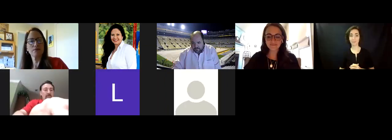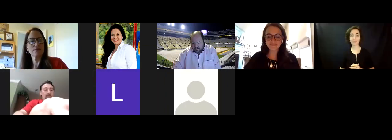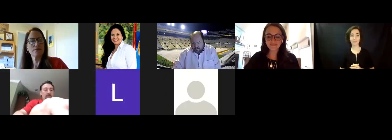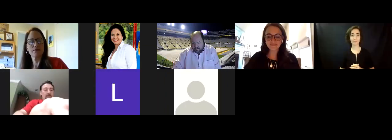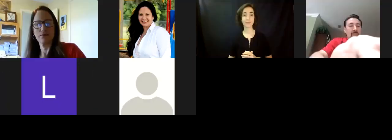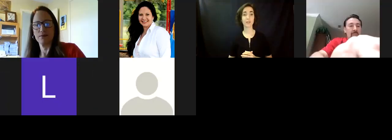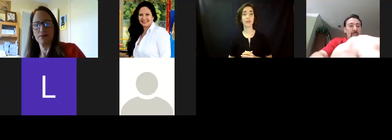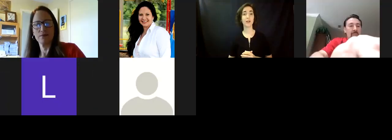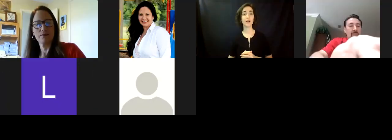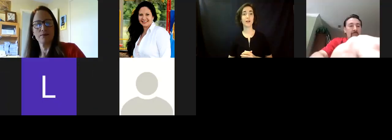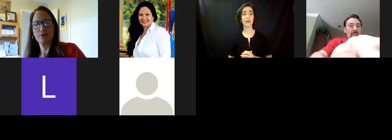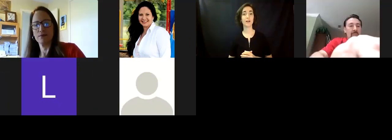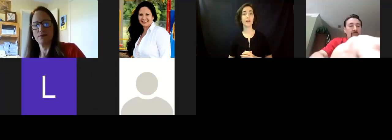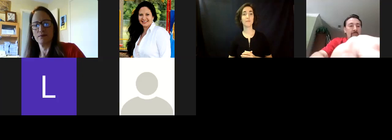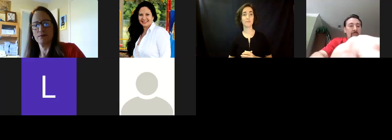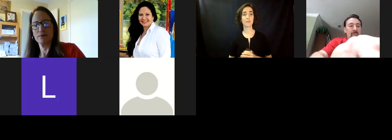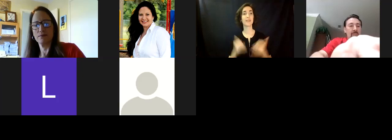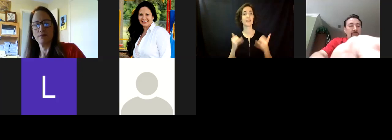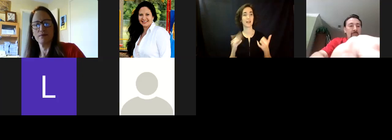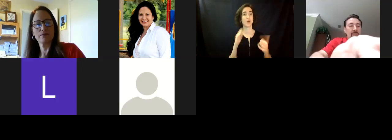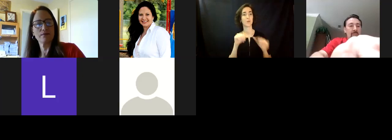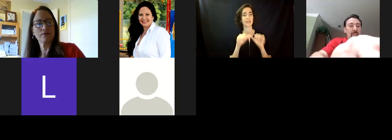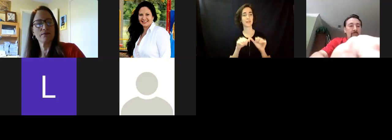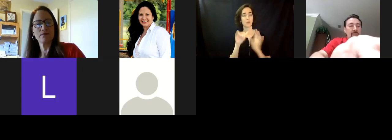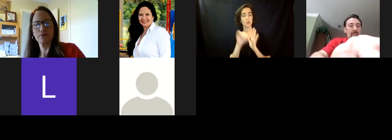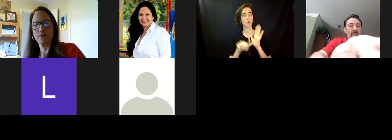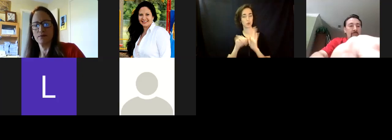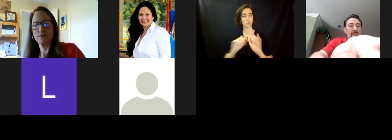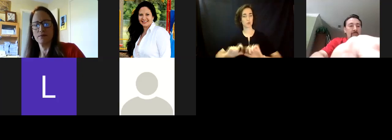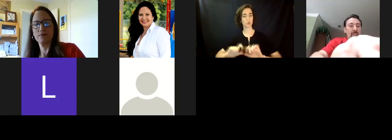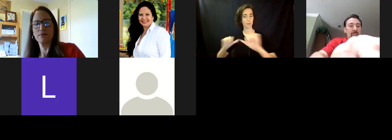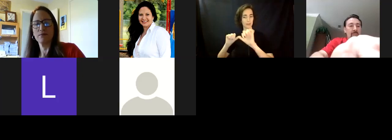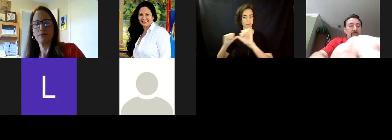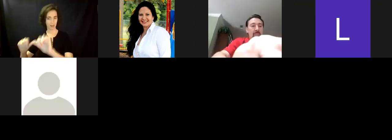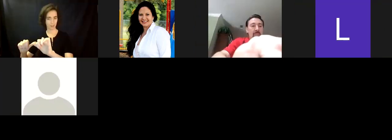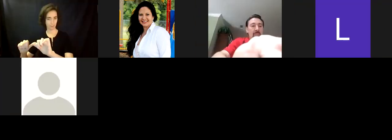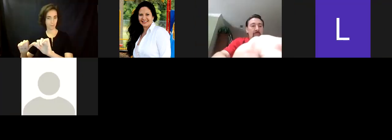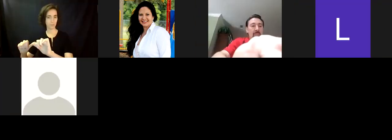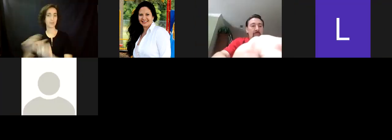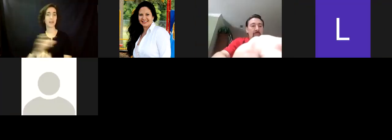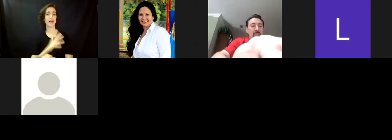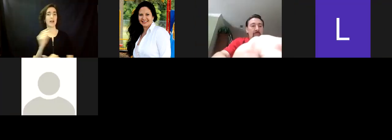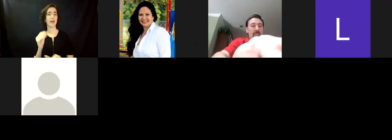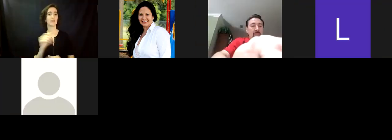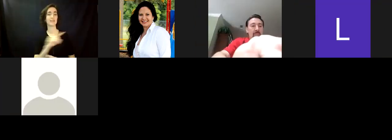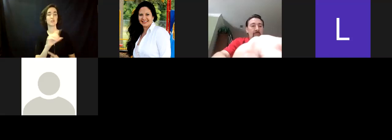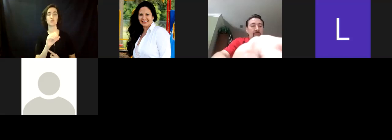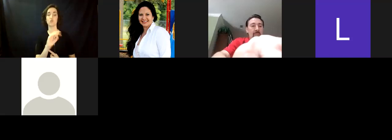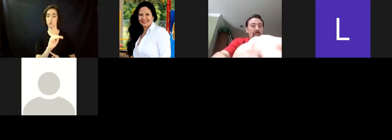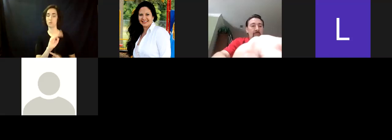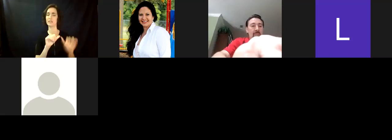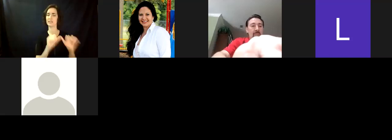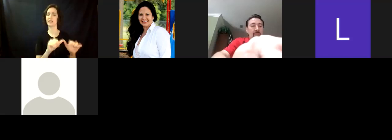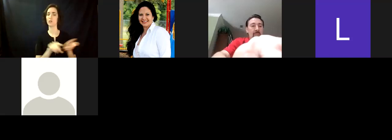So we'll continue to have our YouTube streaming, and we'll have Zoom. You can stay in Zoom.